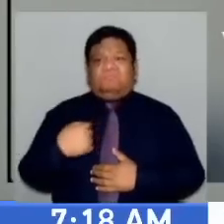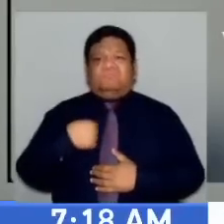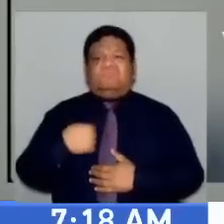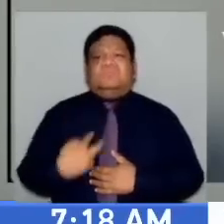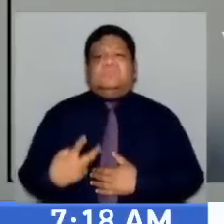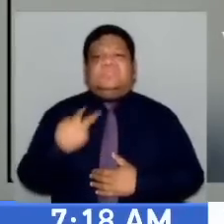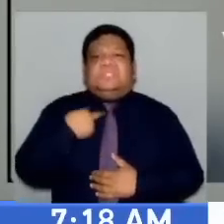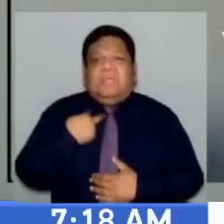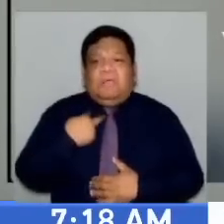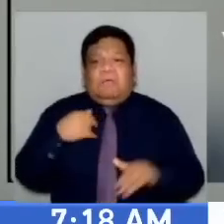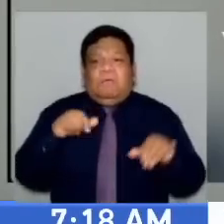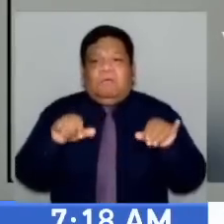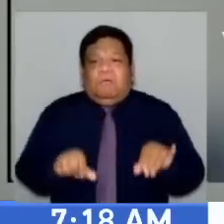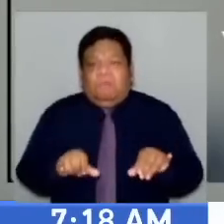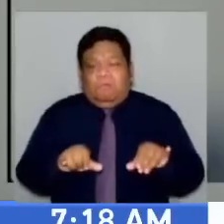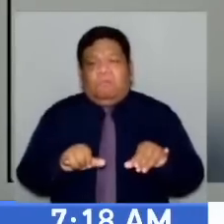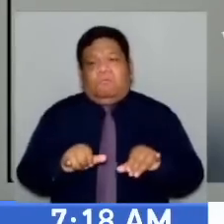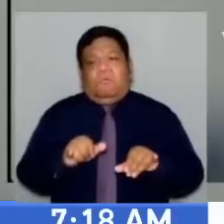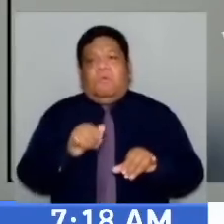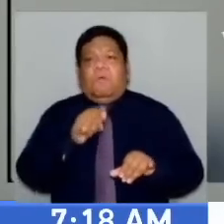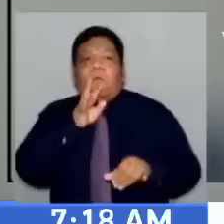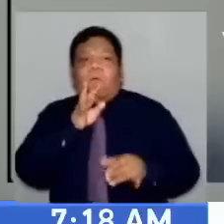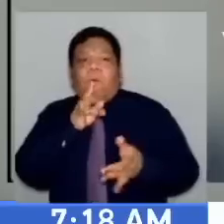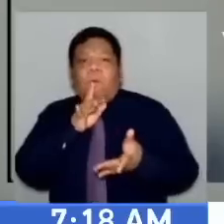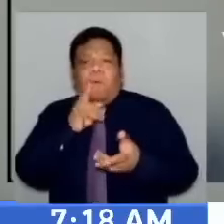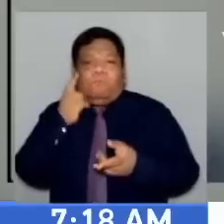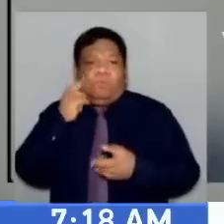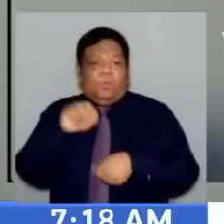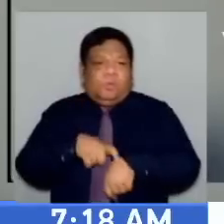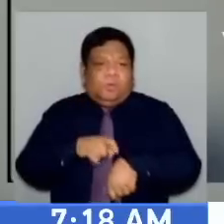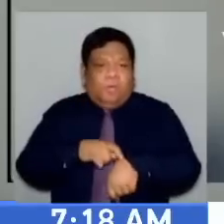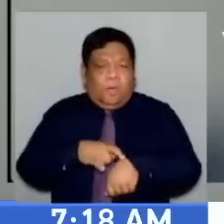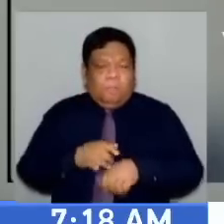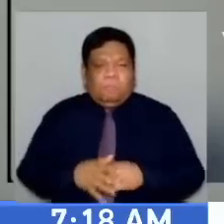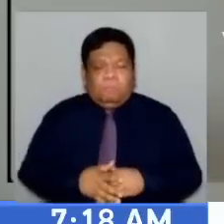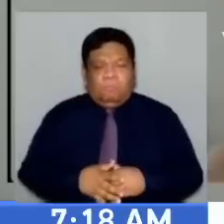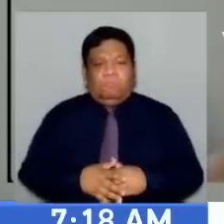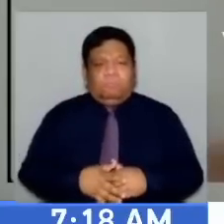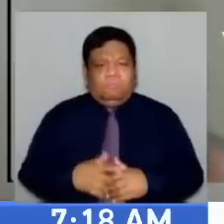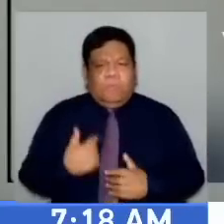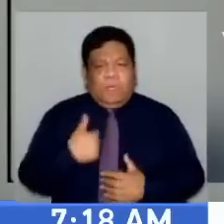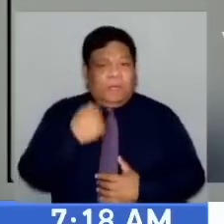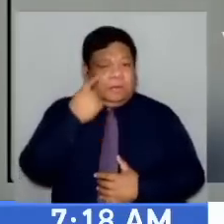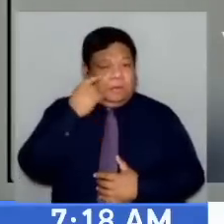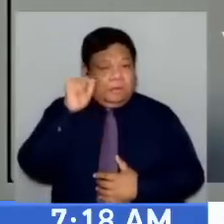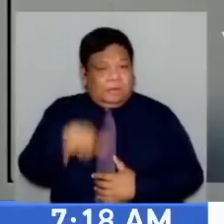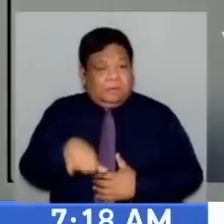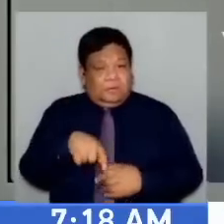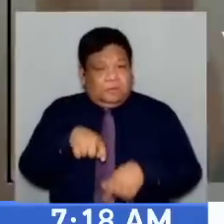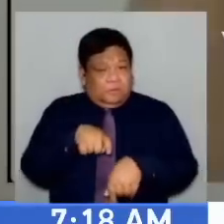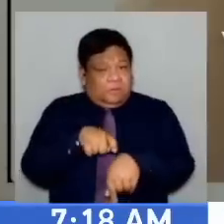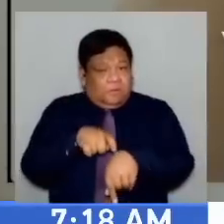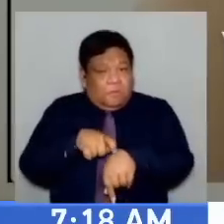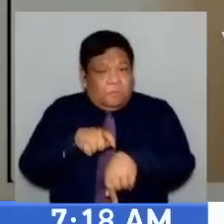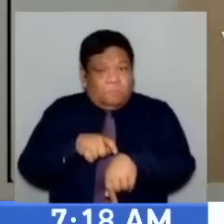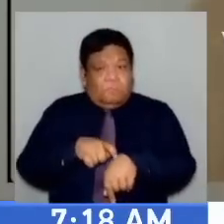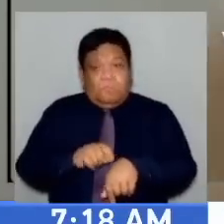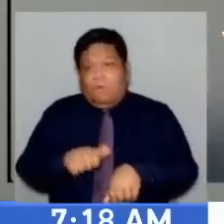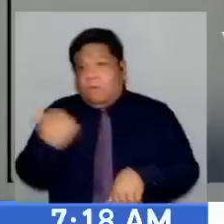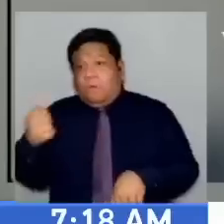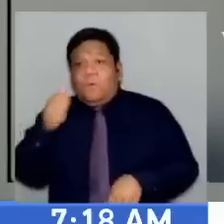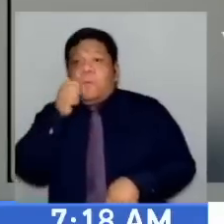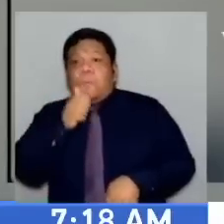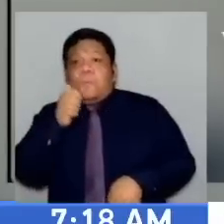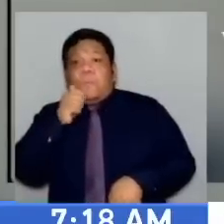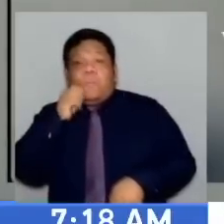for talking with her for a while. So I think at that time, the second woman with the longer